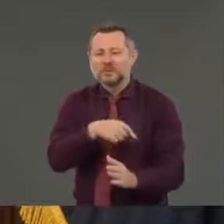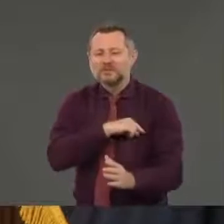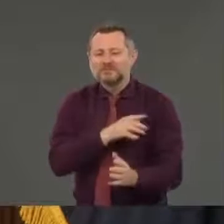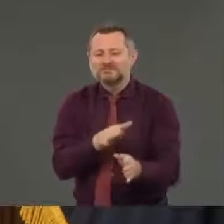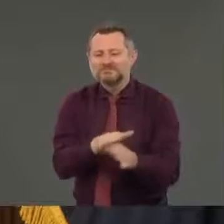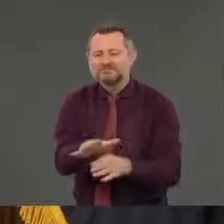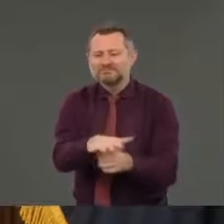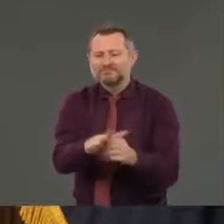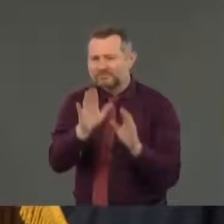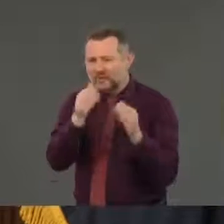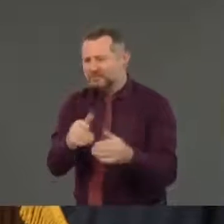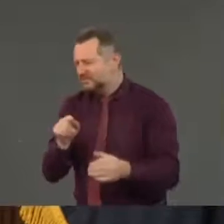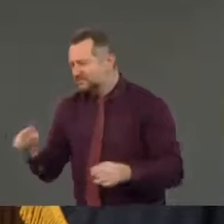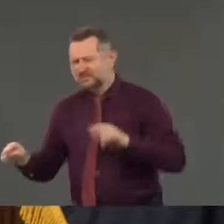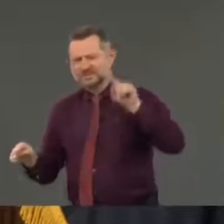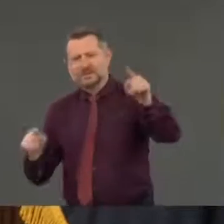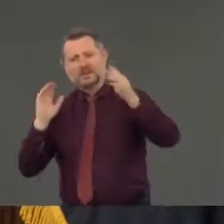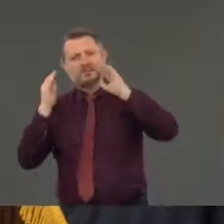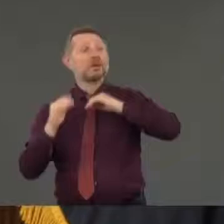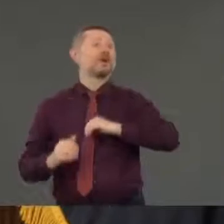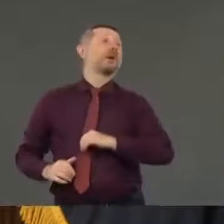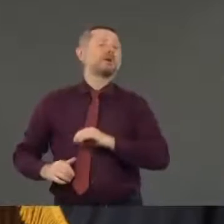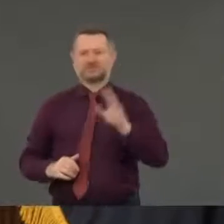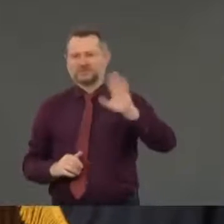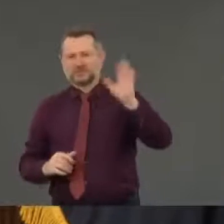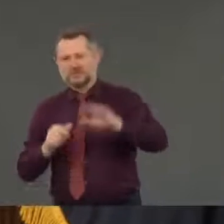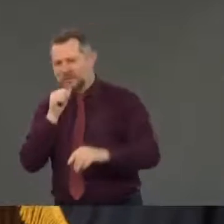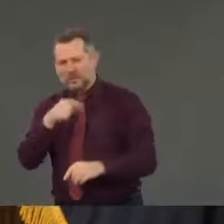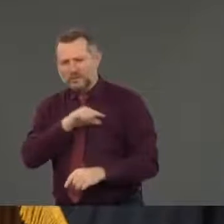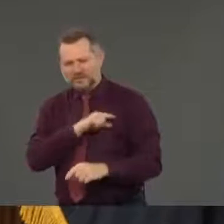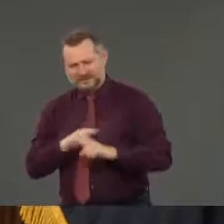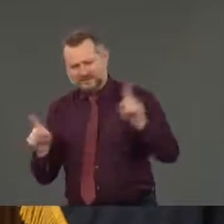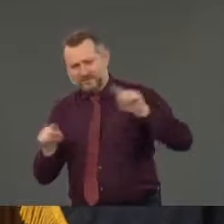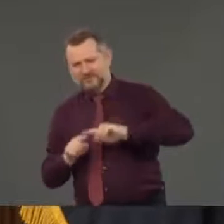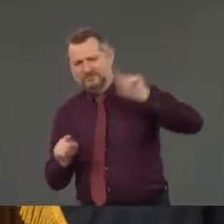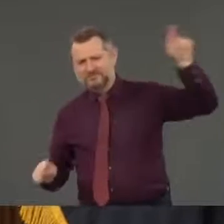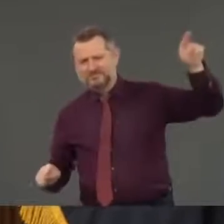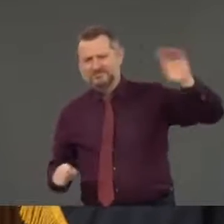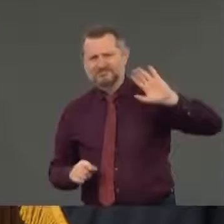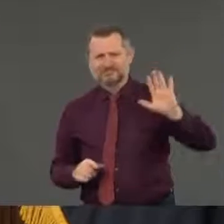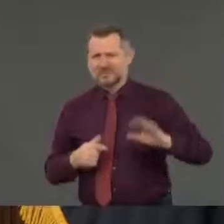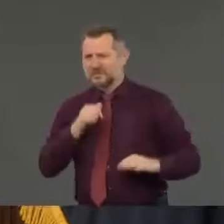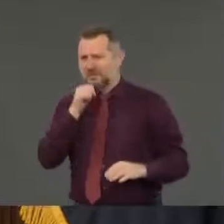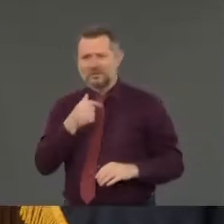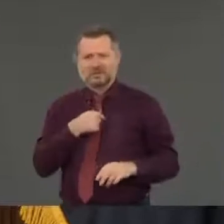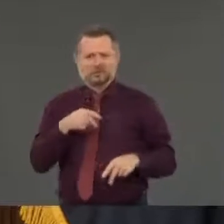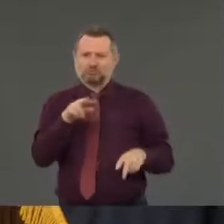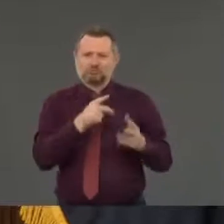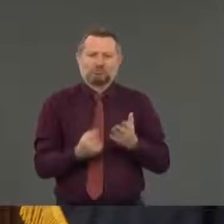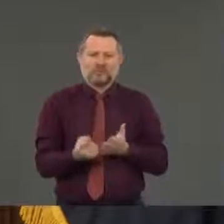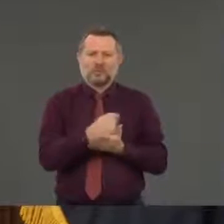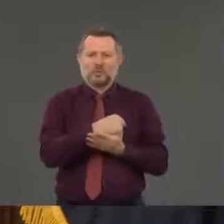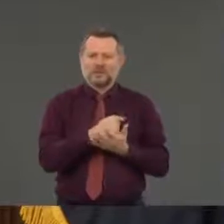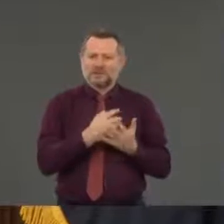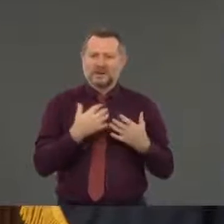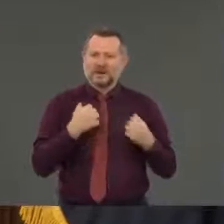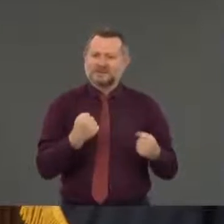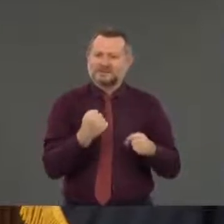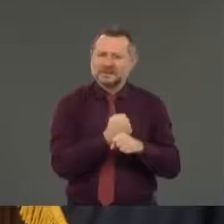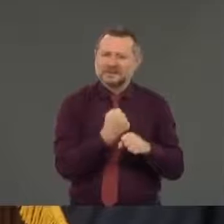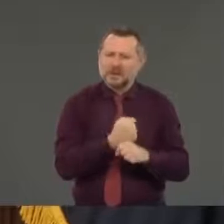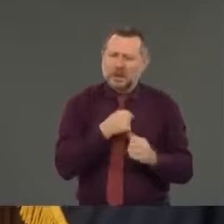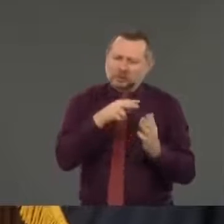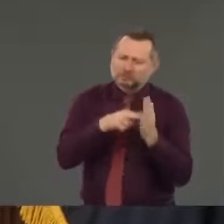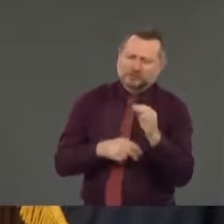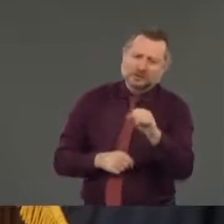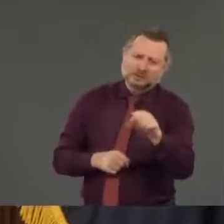and don't do what you're not qualified to do. I don't review the health data myself. I mean, I review it, but I'm not a